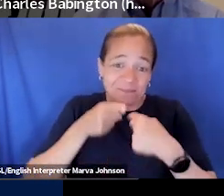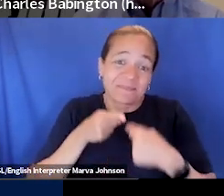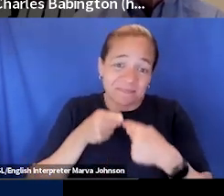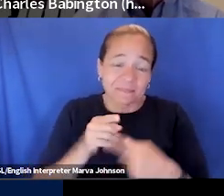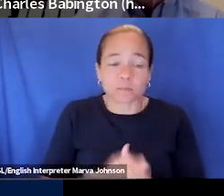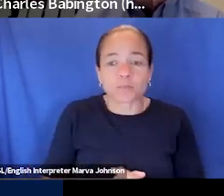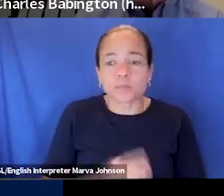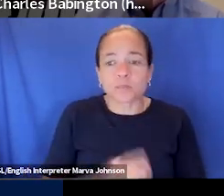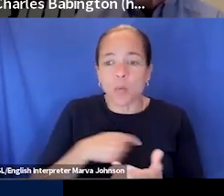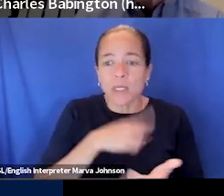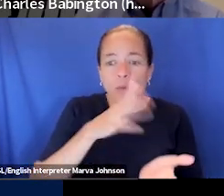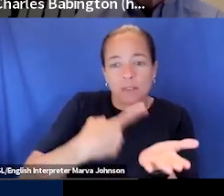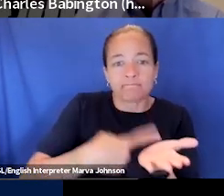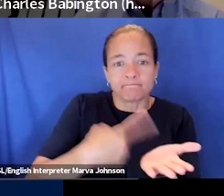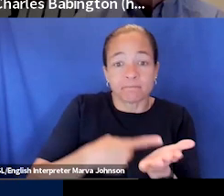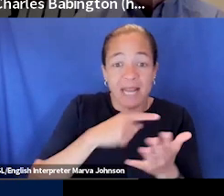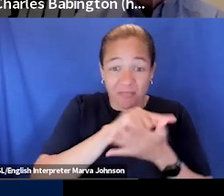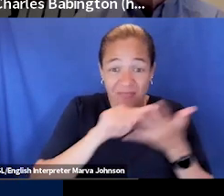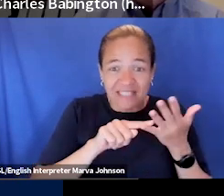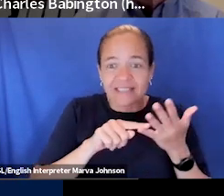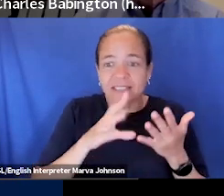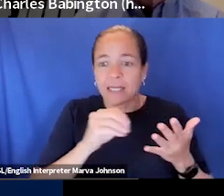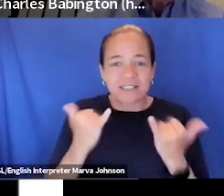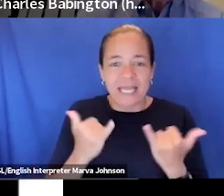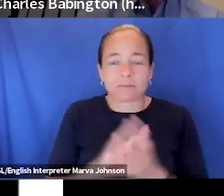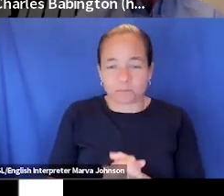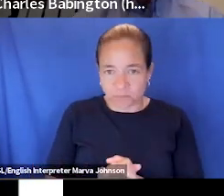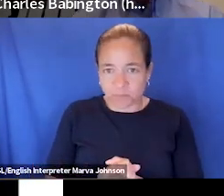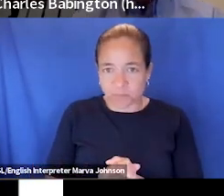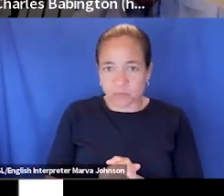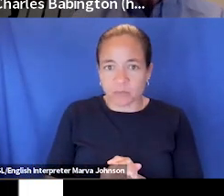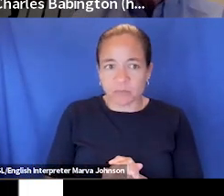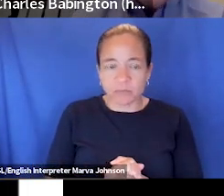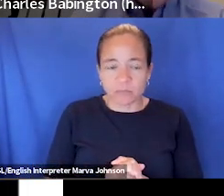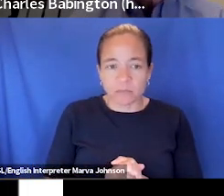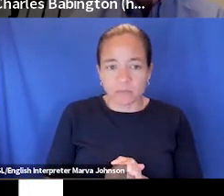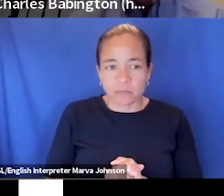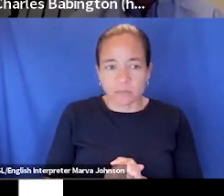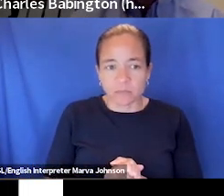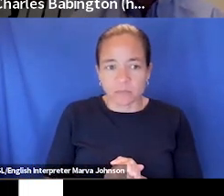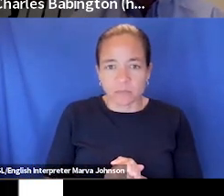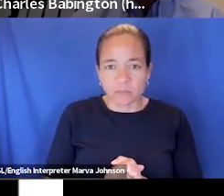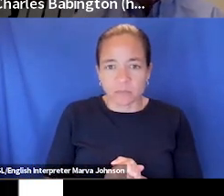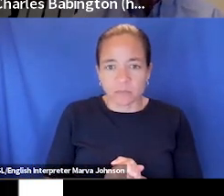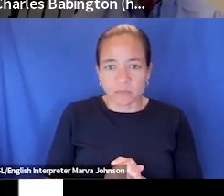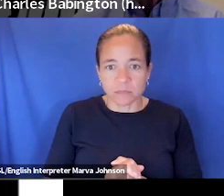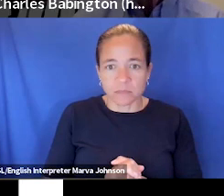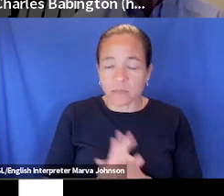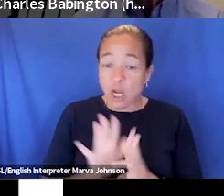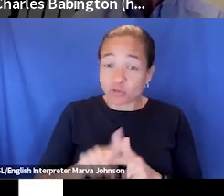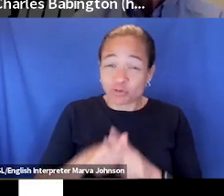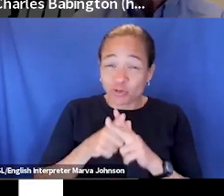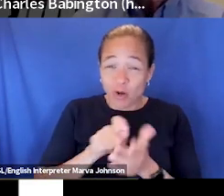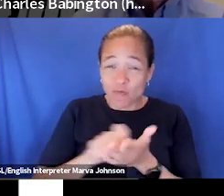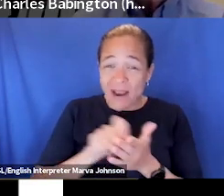these and some other things. So thank you for participating in that. One of the hardest things about getting started with writing is